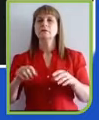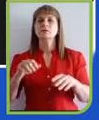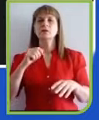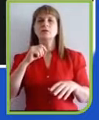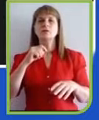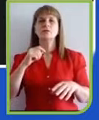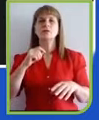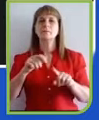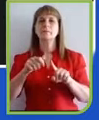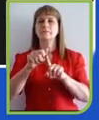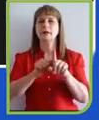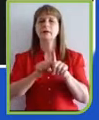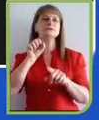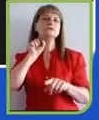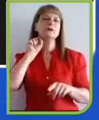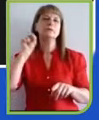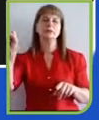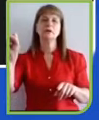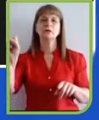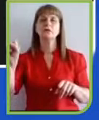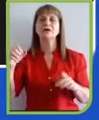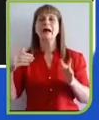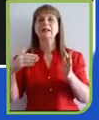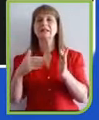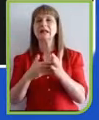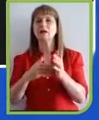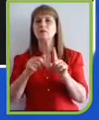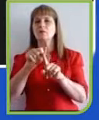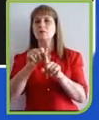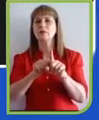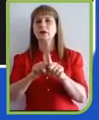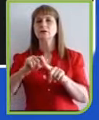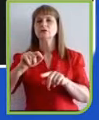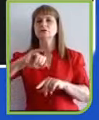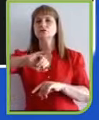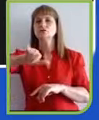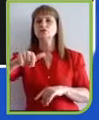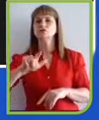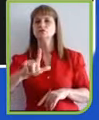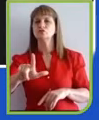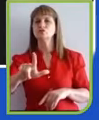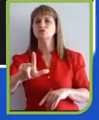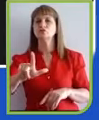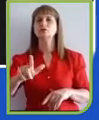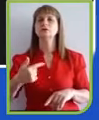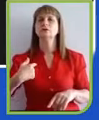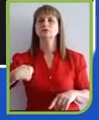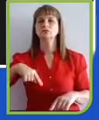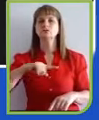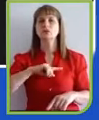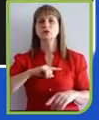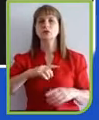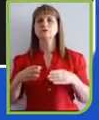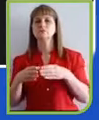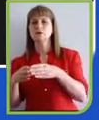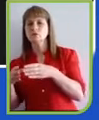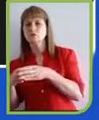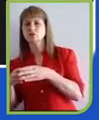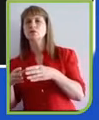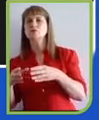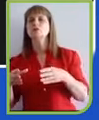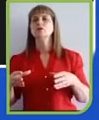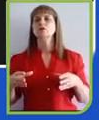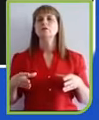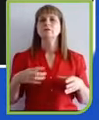So, in this period of time, I and my team got to observe and